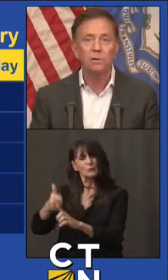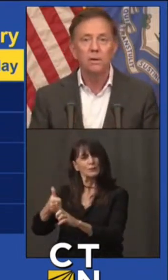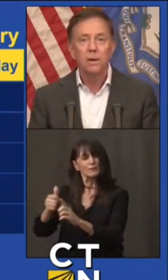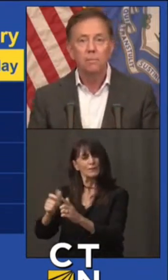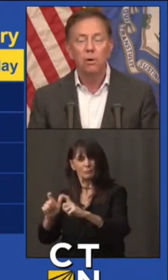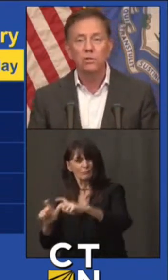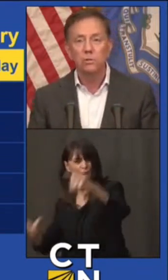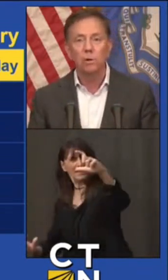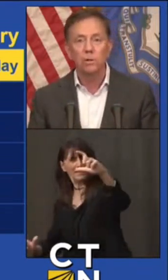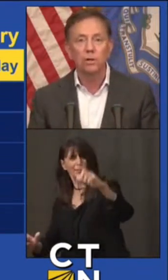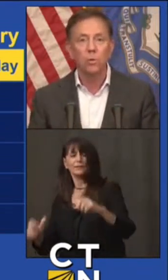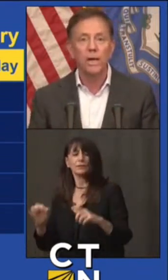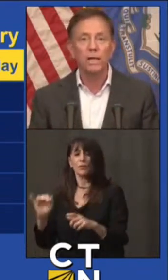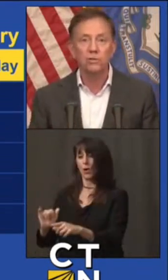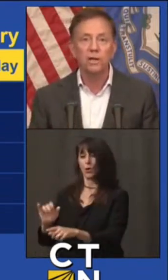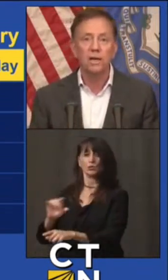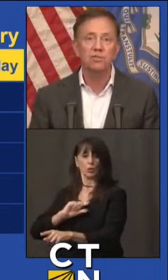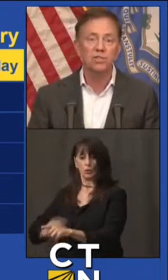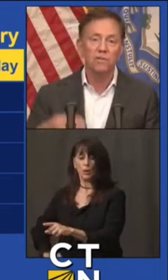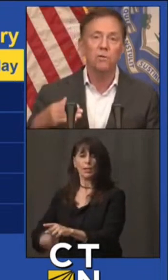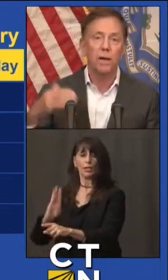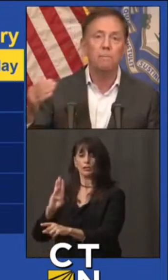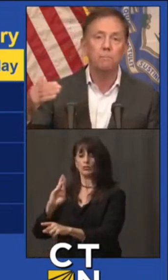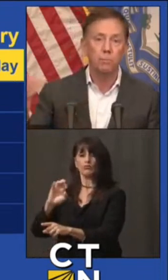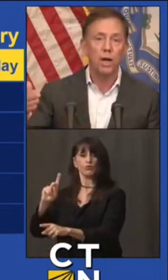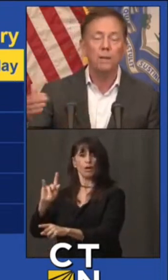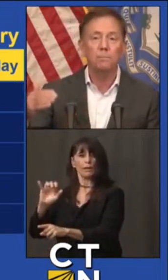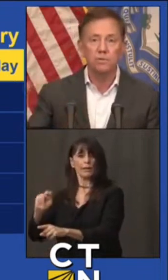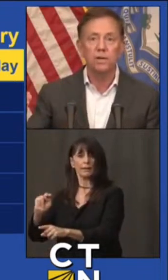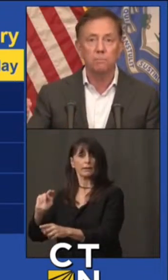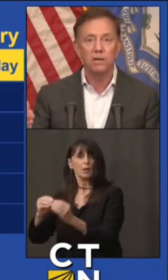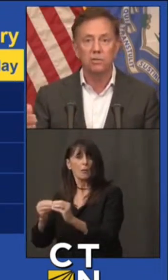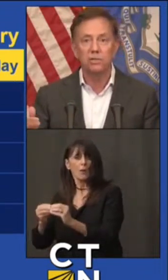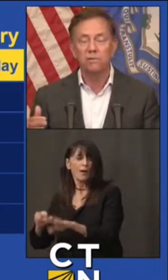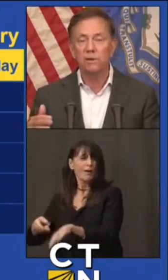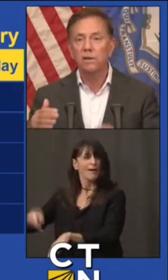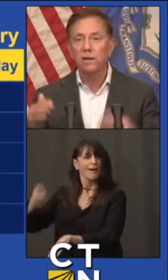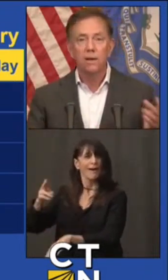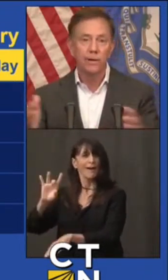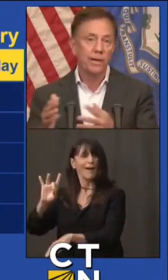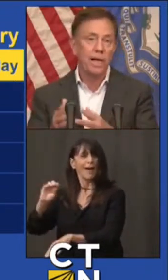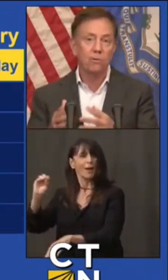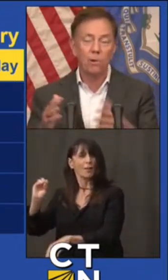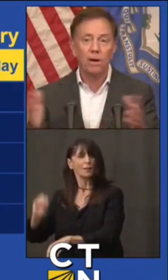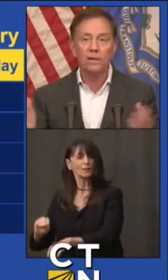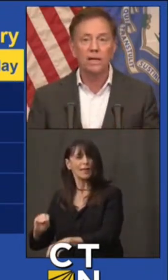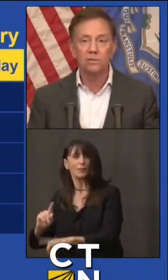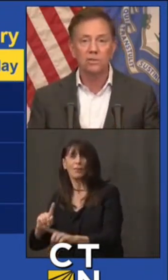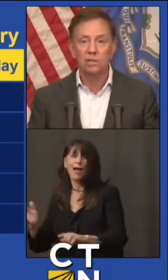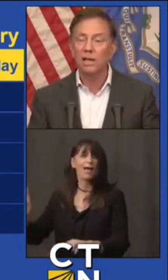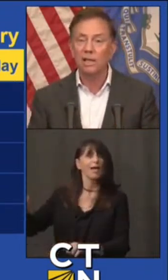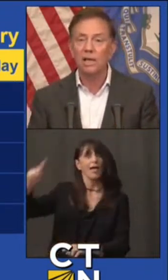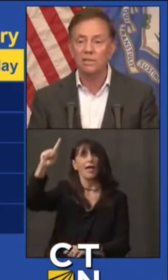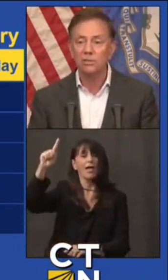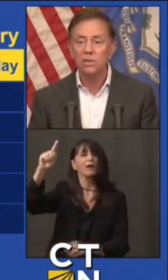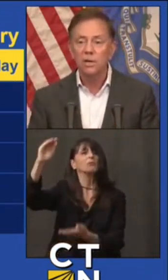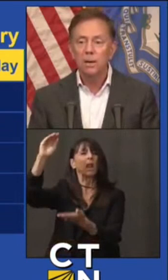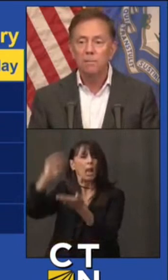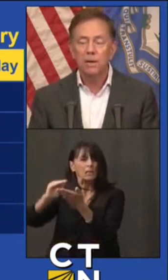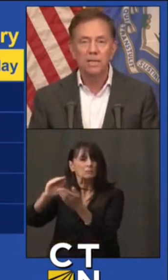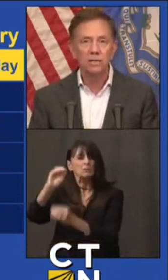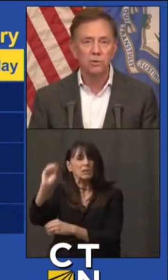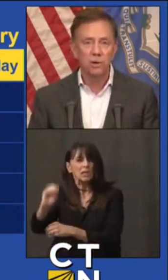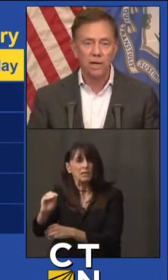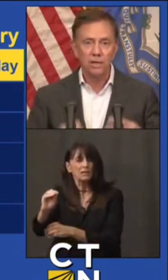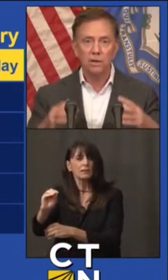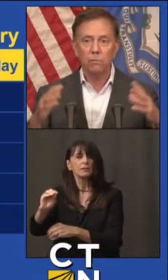in parts of Brooklyn and Queens, you can have 7 or 8 or 9% positivity. If you're in the Adirondacks, it's a lot less. But it